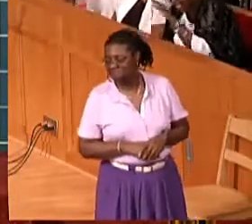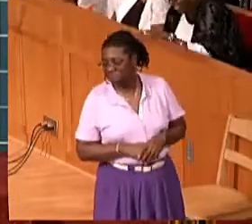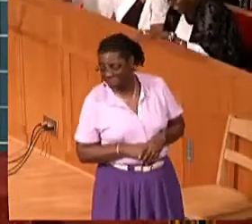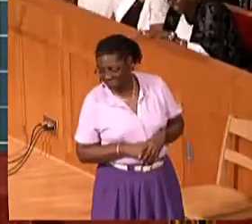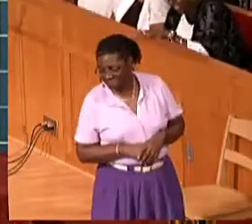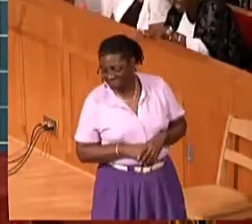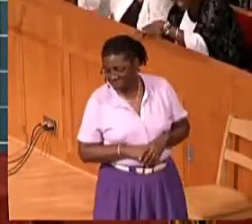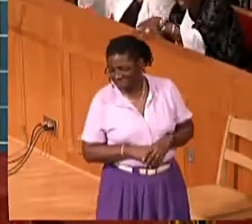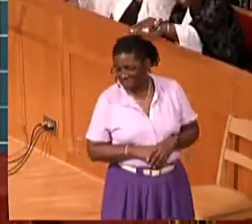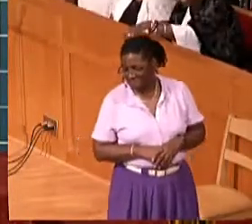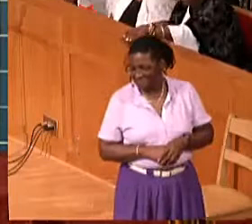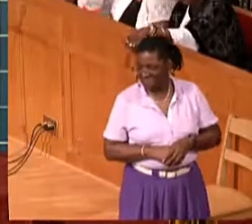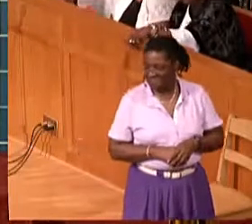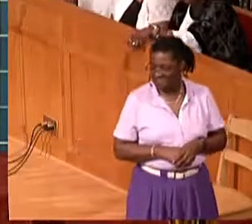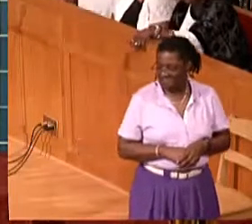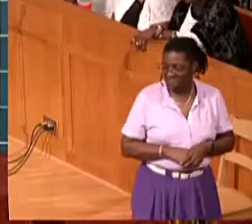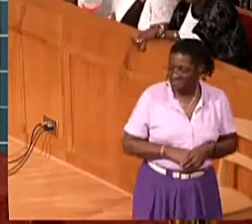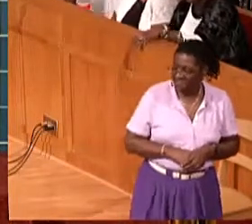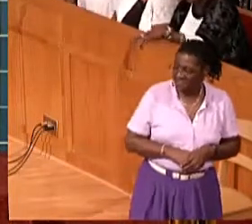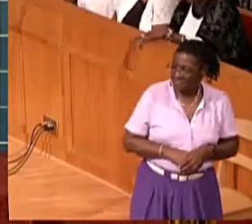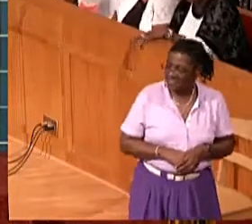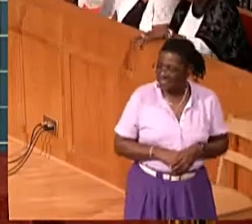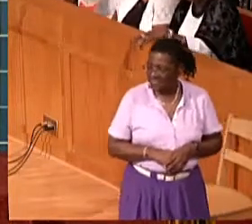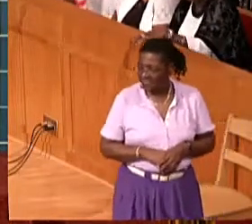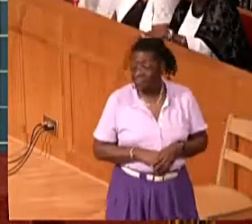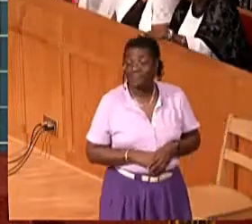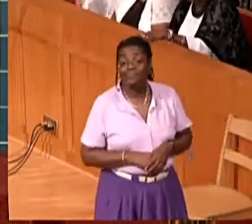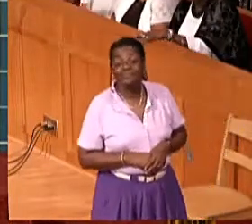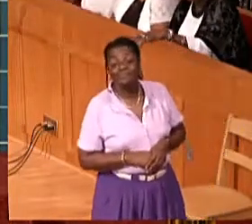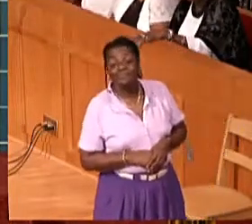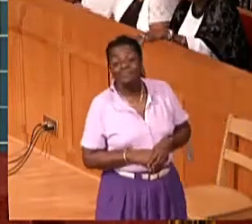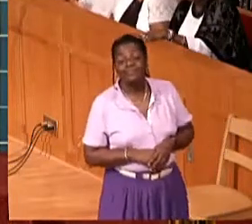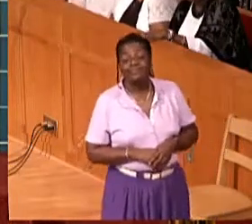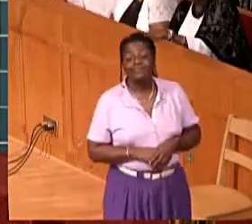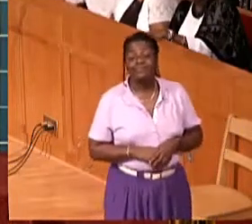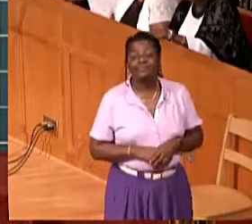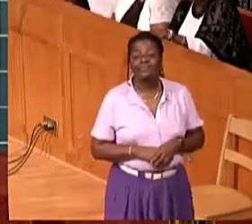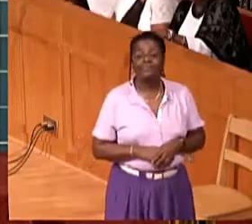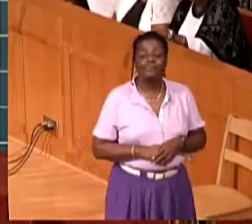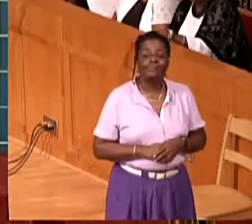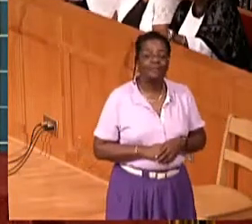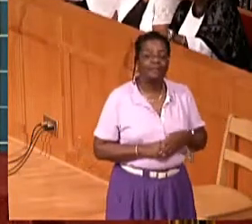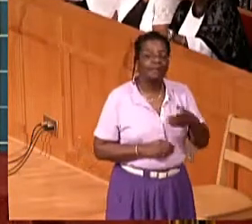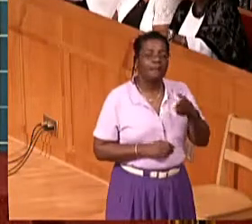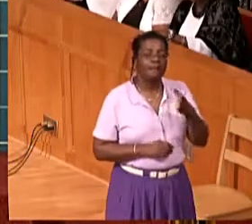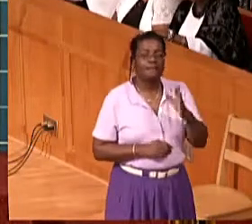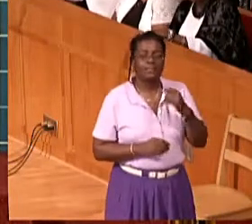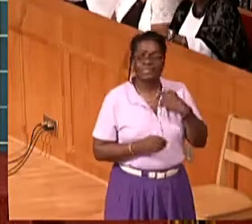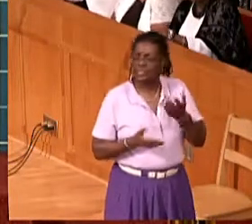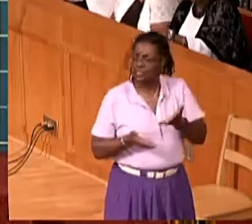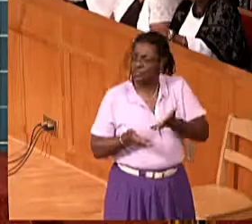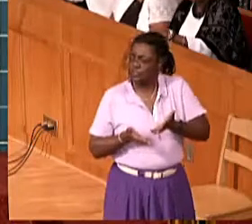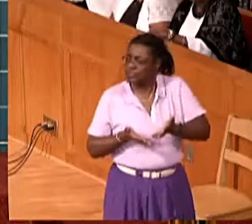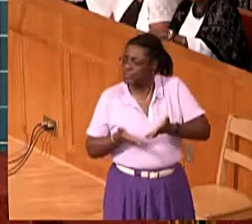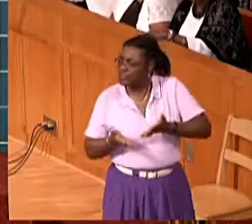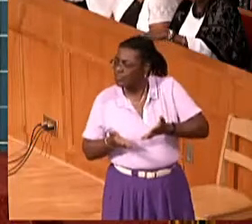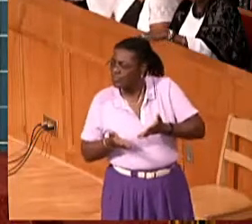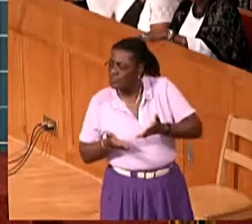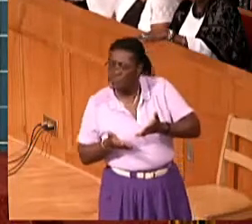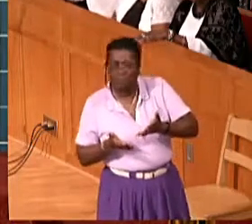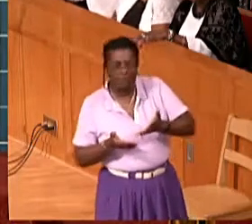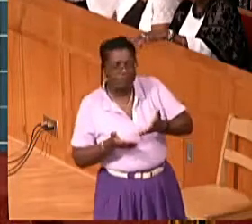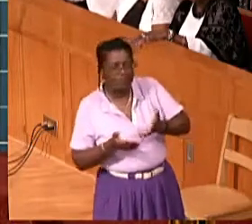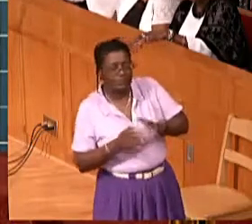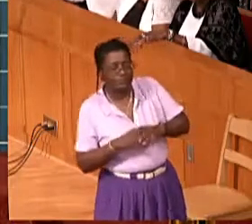Not only is it God who gives the gift, but the servant who attains the gifts. But then it's the servants who've got to give an account of their